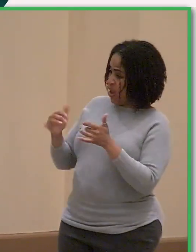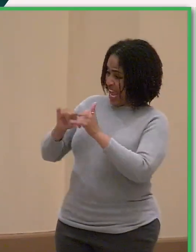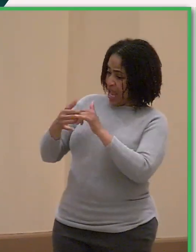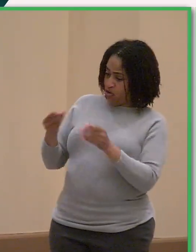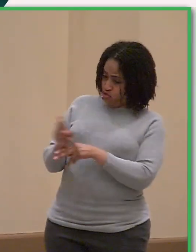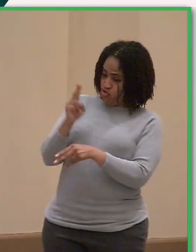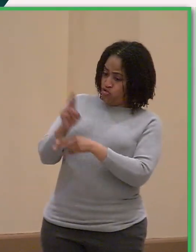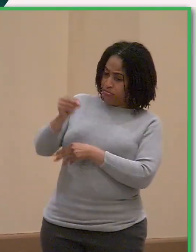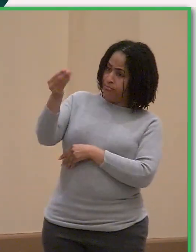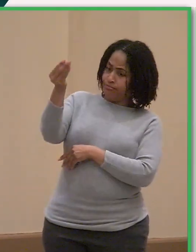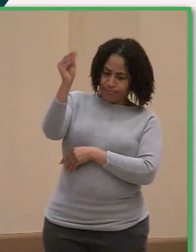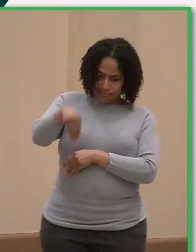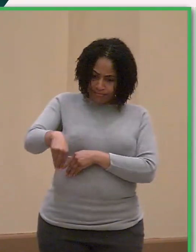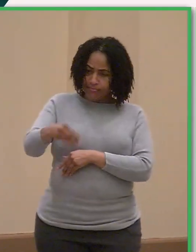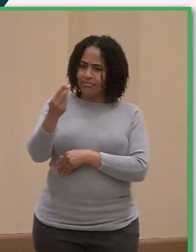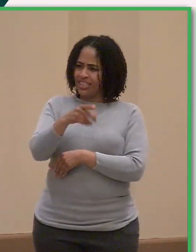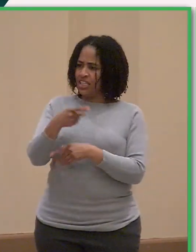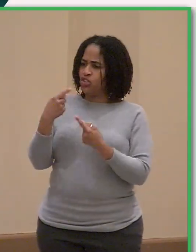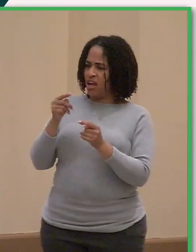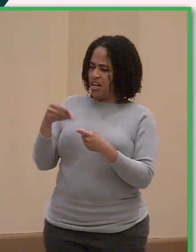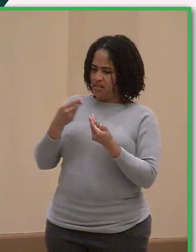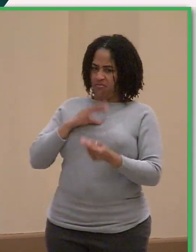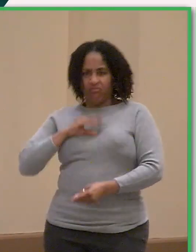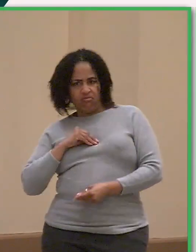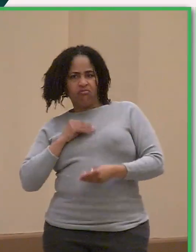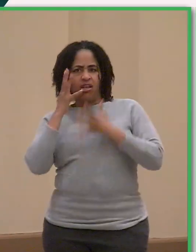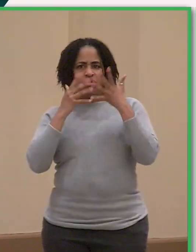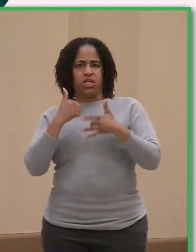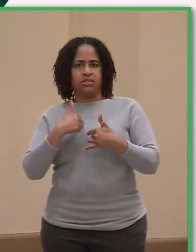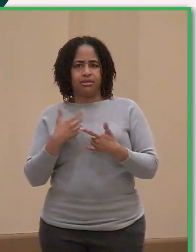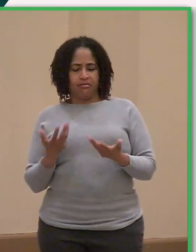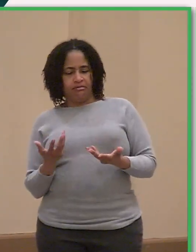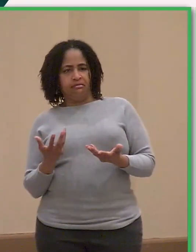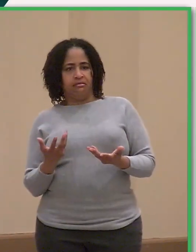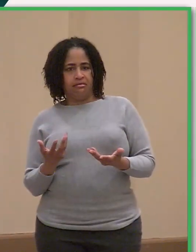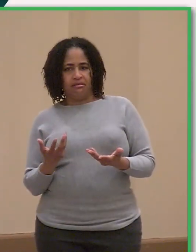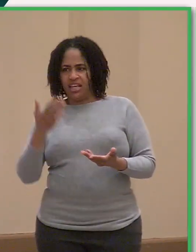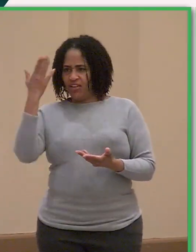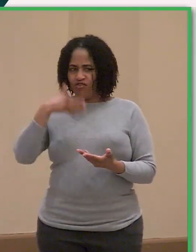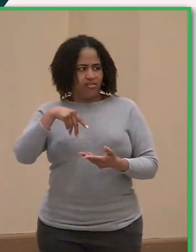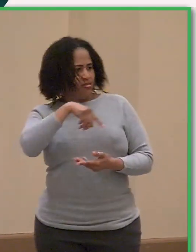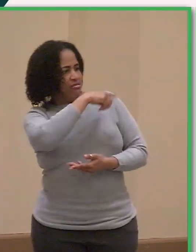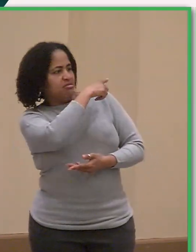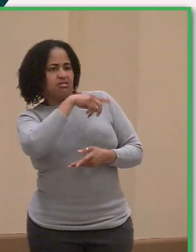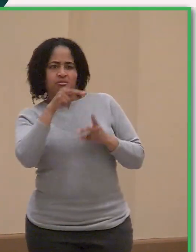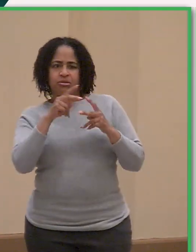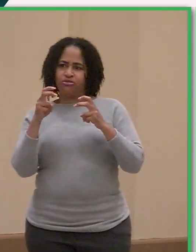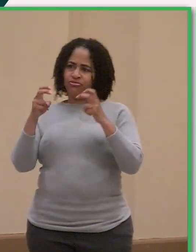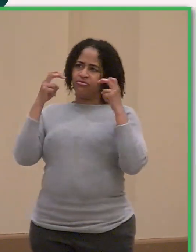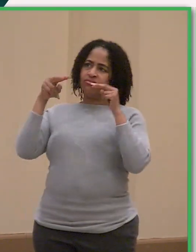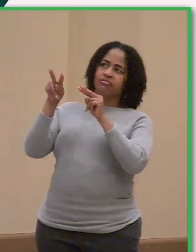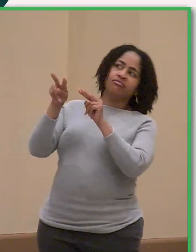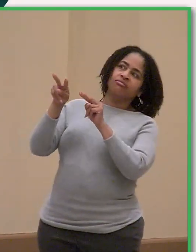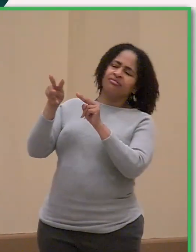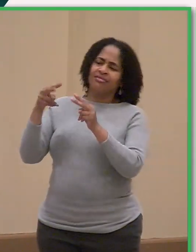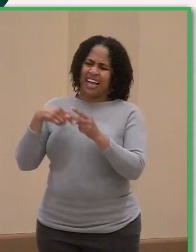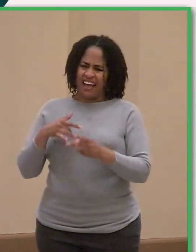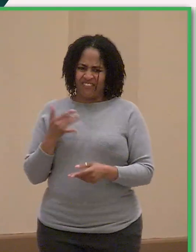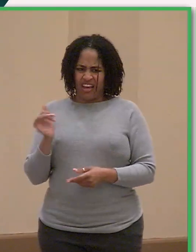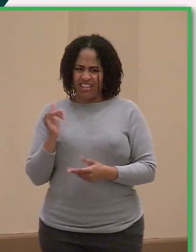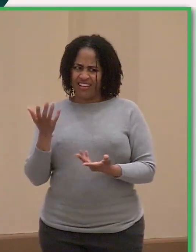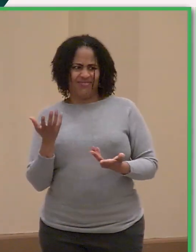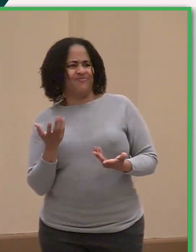to use the bus card, he tried to belittle me and embarrass me, you know, in front of the whole, you know, bus. And I felt